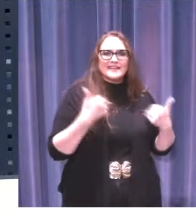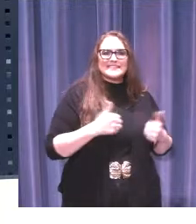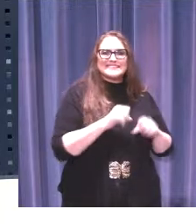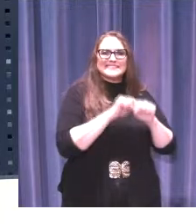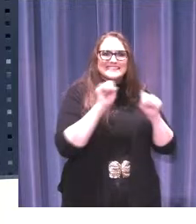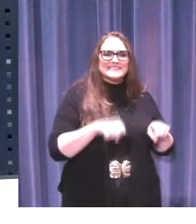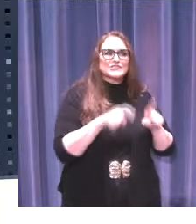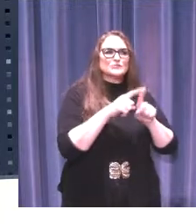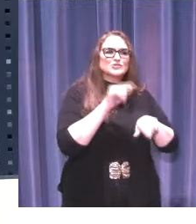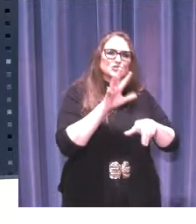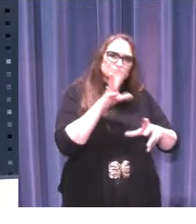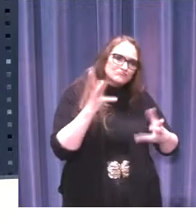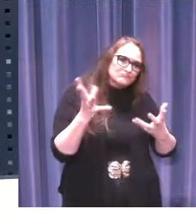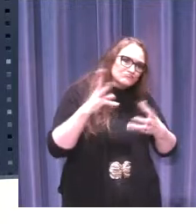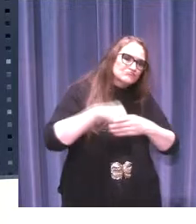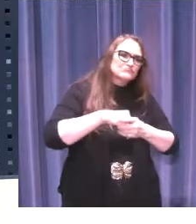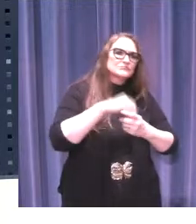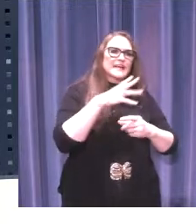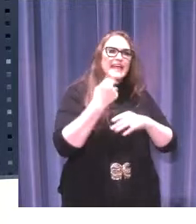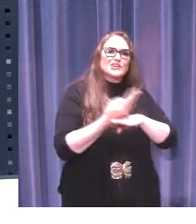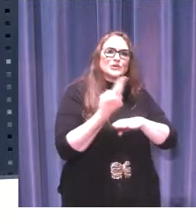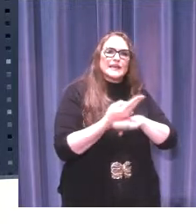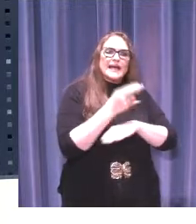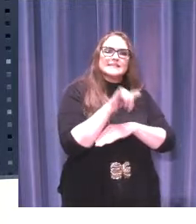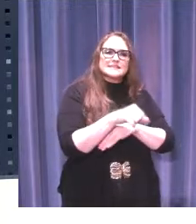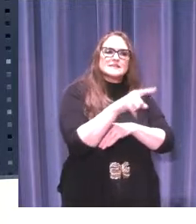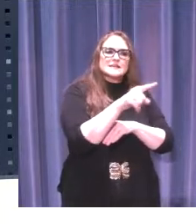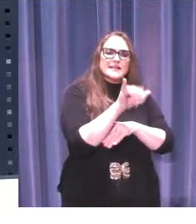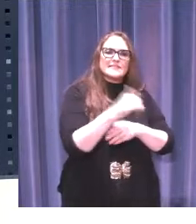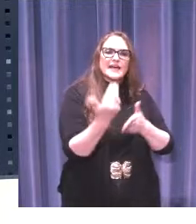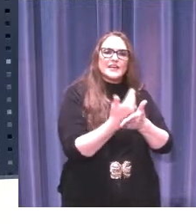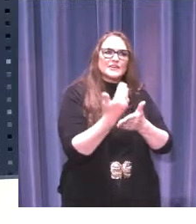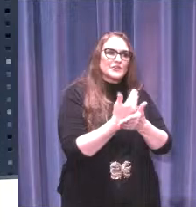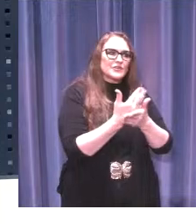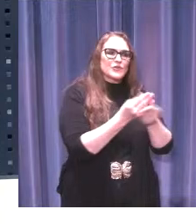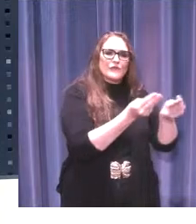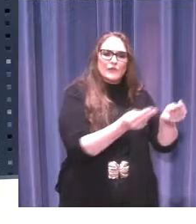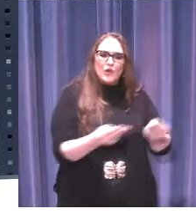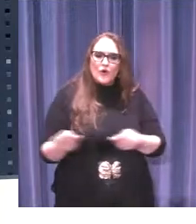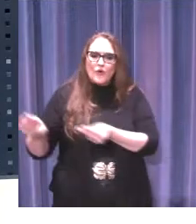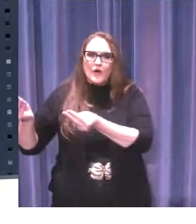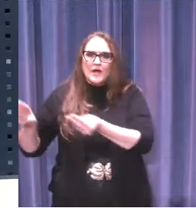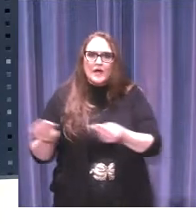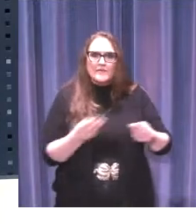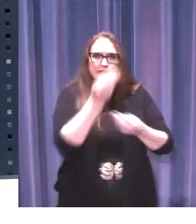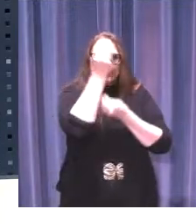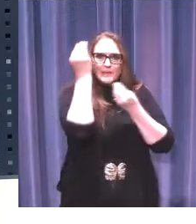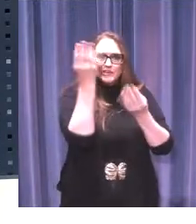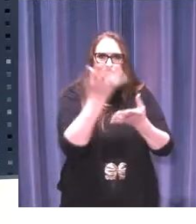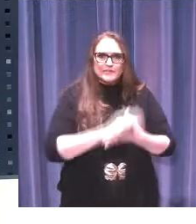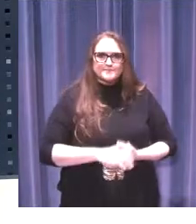to incorporate and utilize that new flow of information.